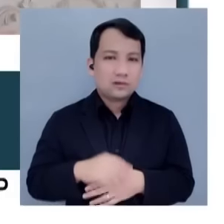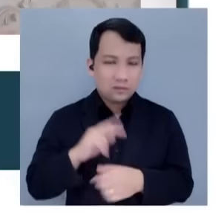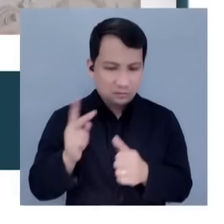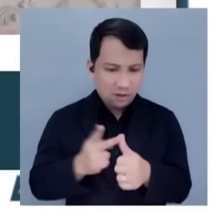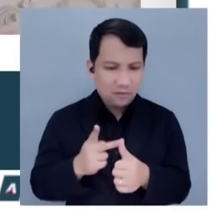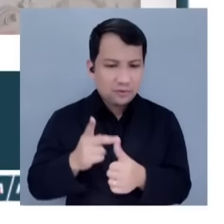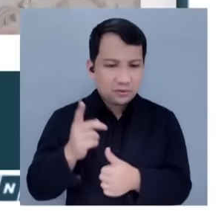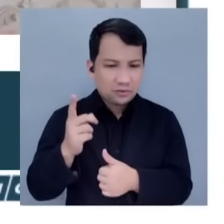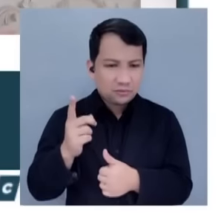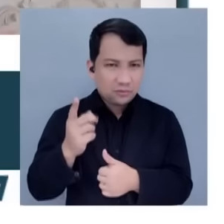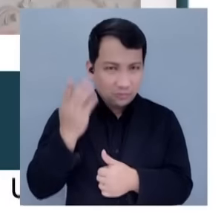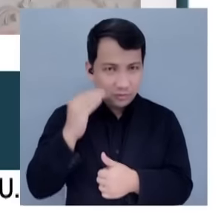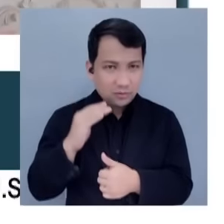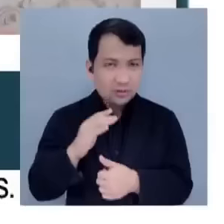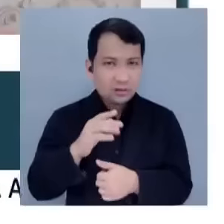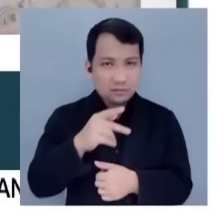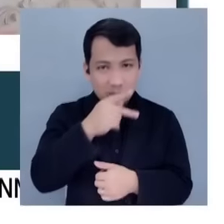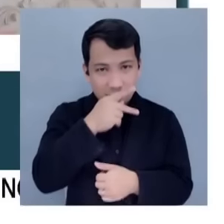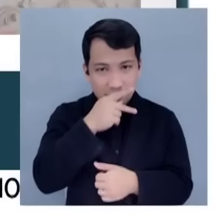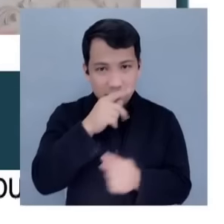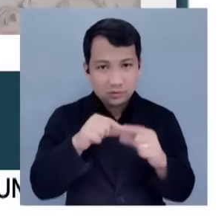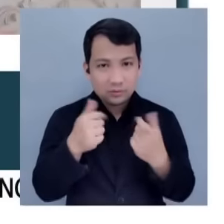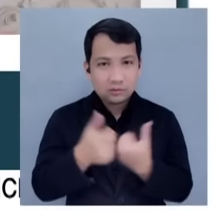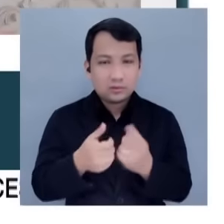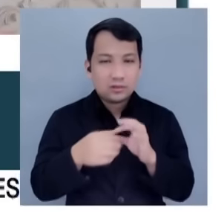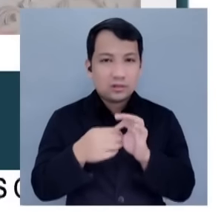family dahil private sector na ako ngayon. Wala na nga akong